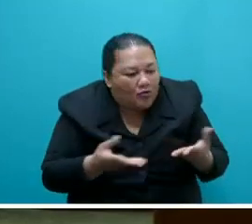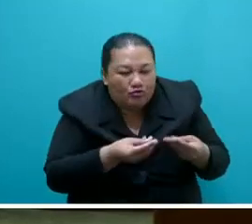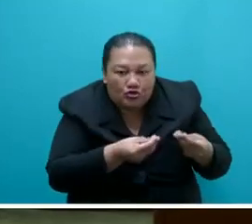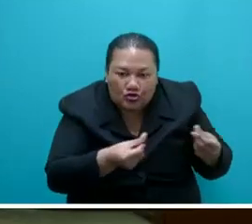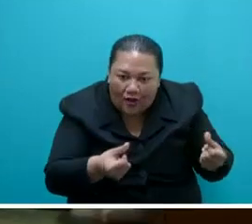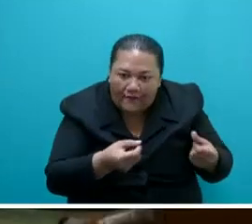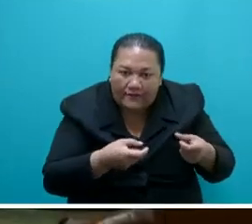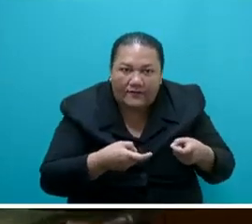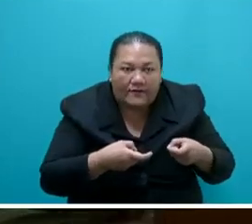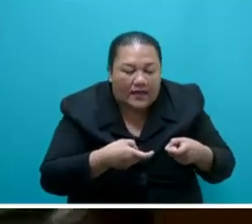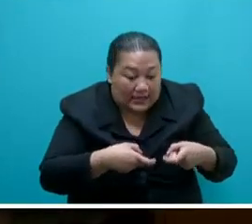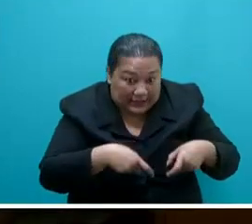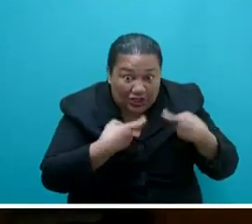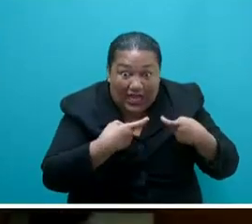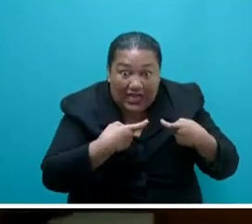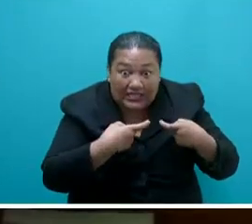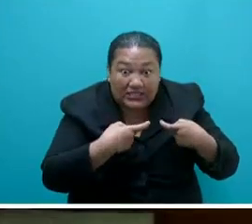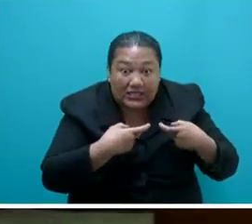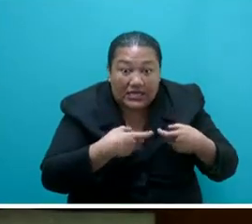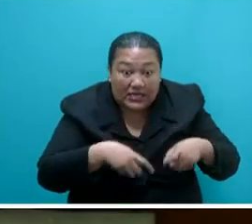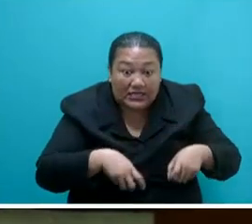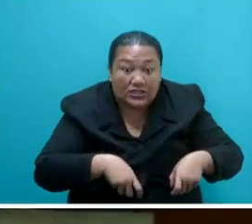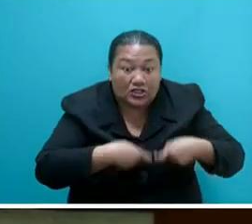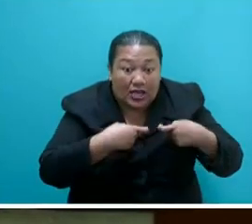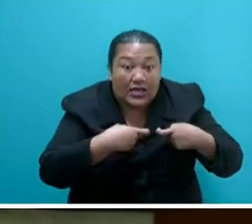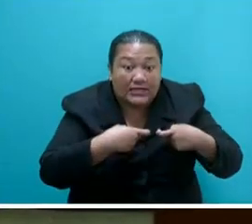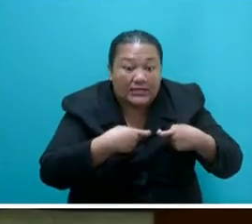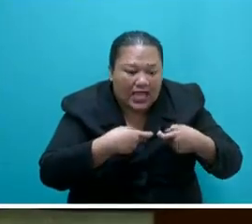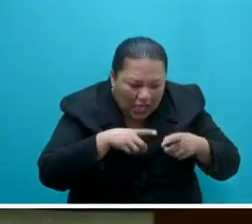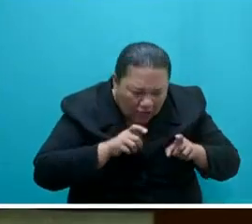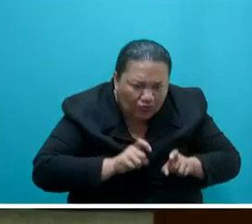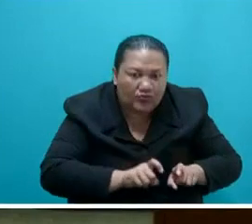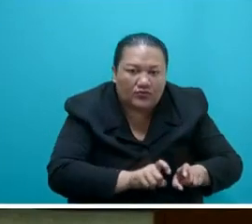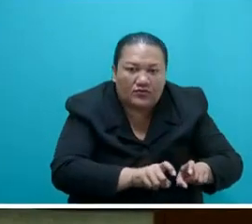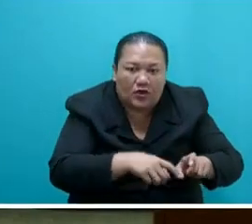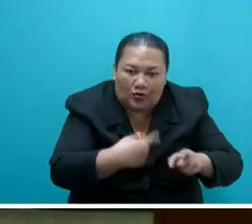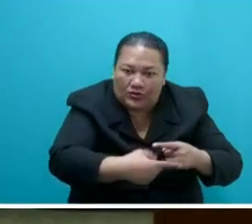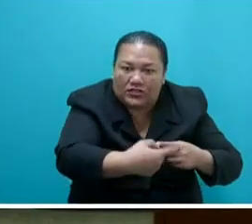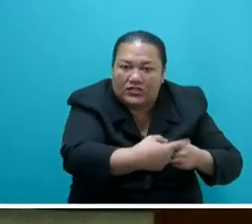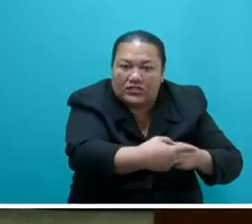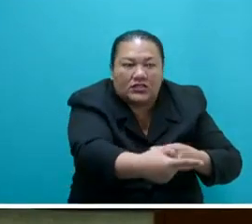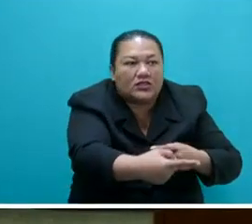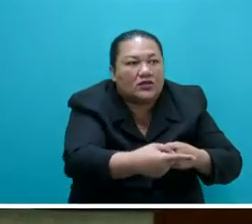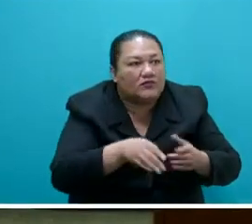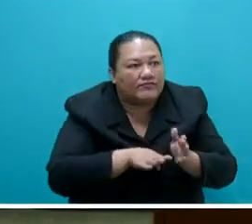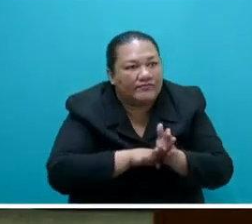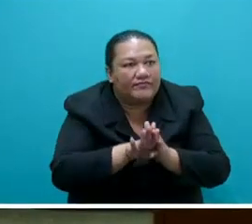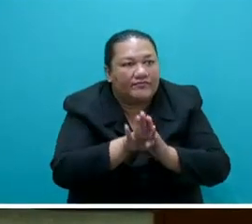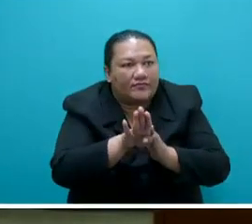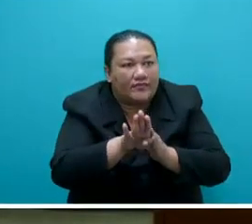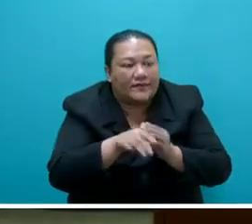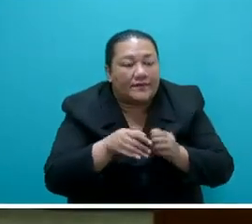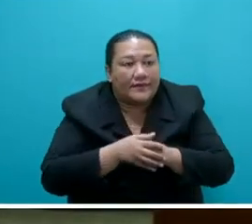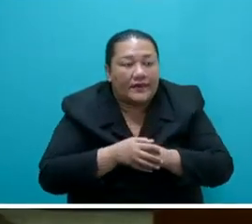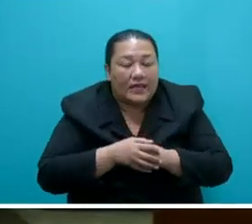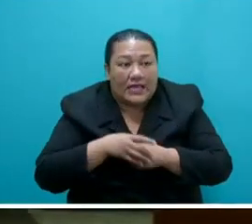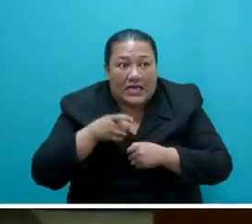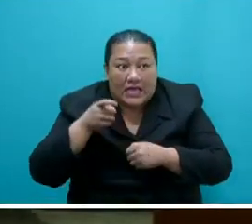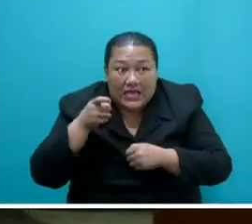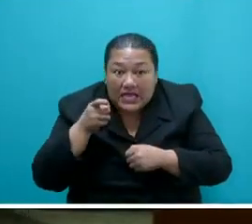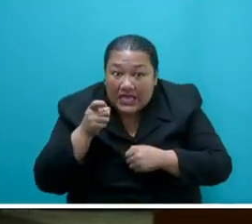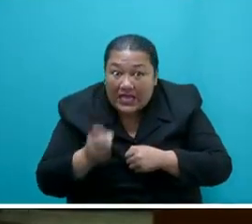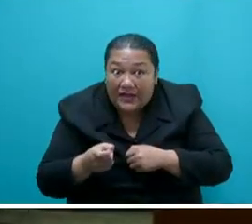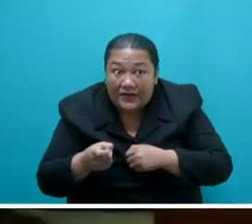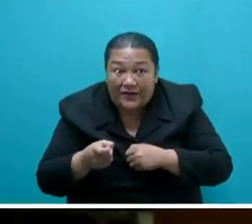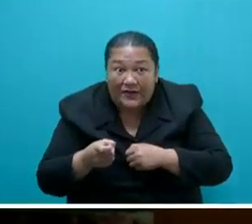demand ethnic and religious tests to access opportunity in our society, they will never be able to count themselves as true